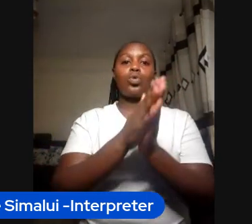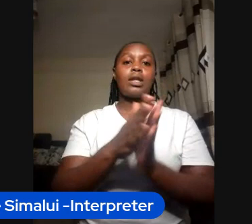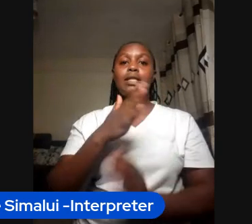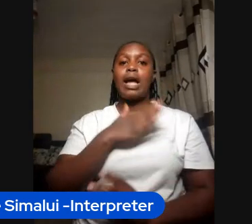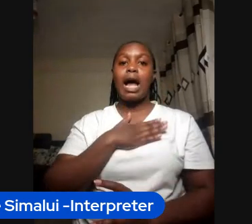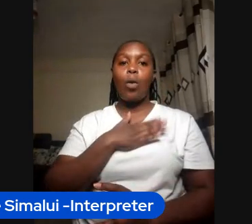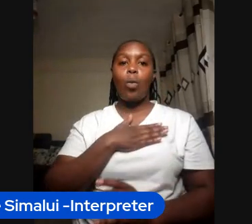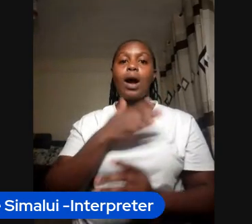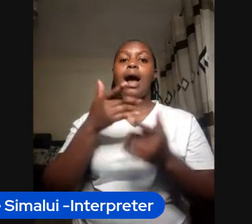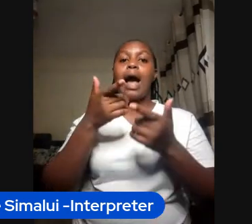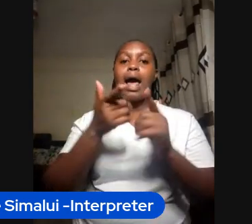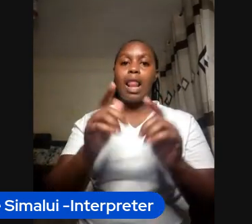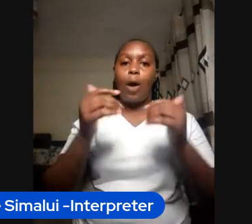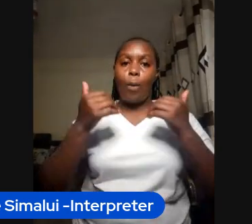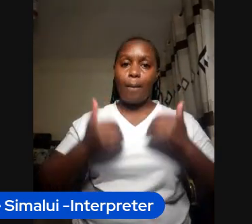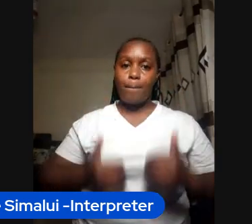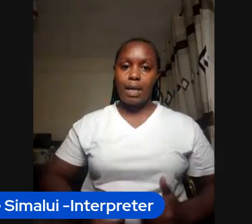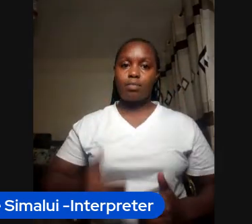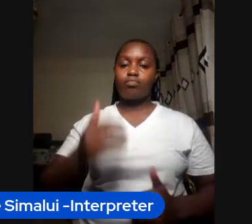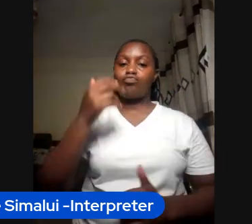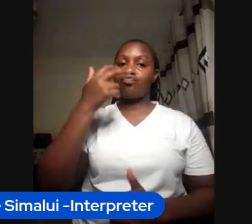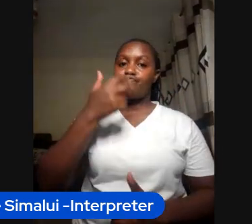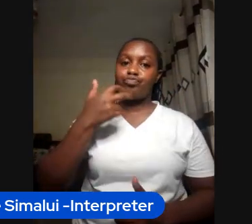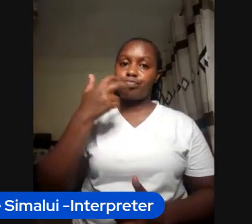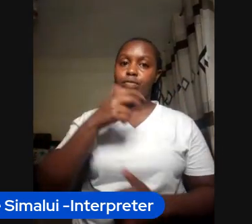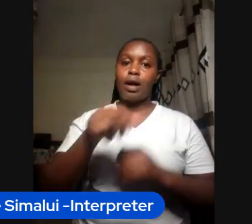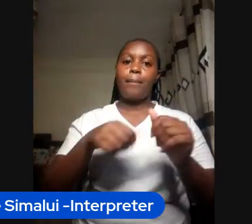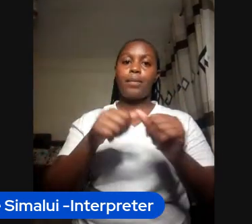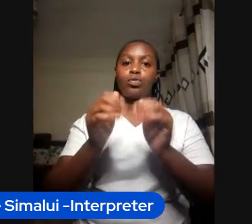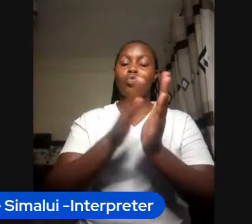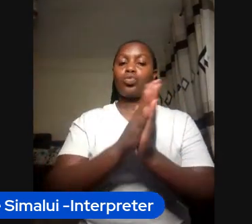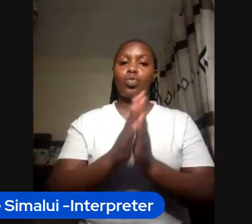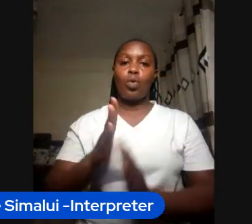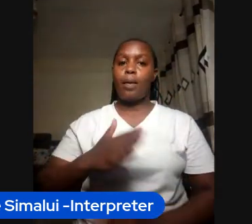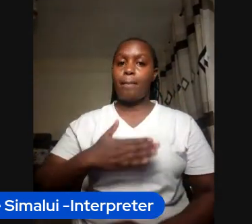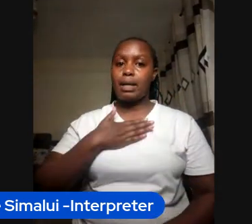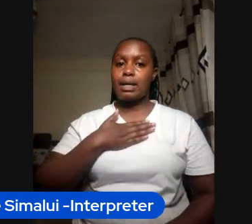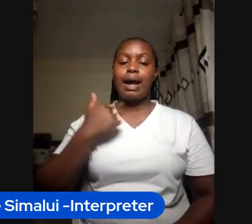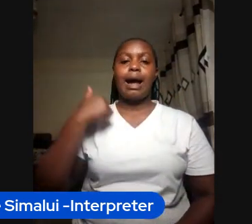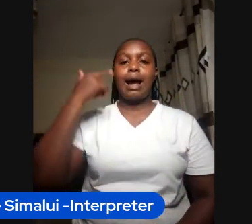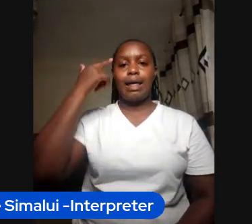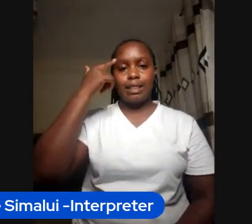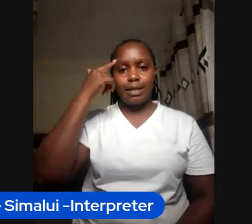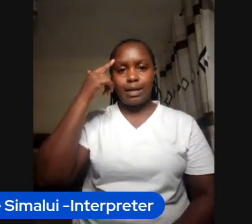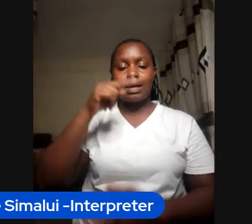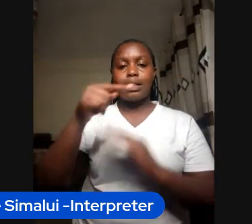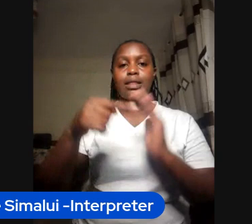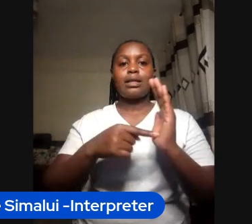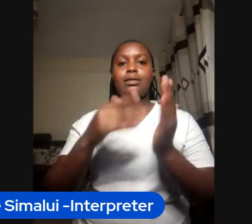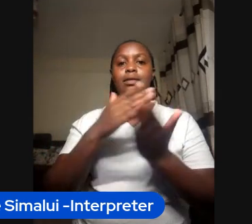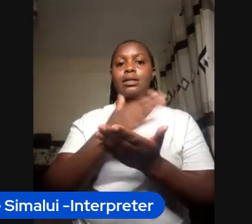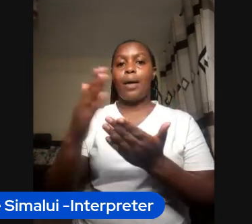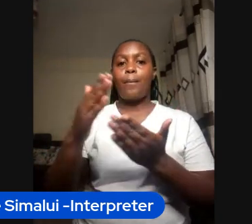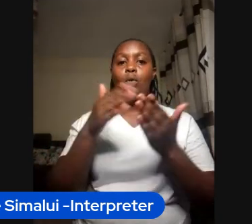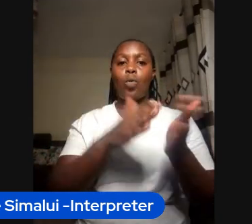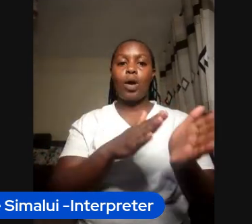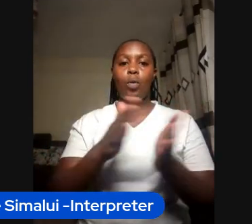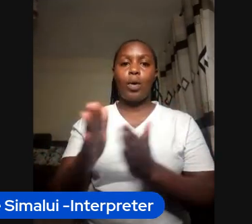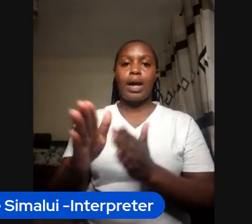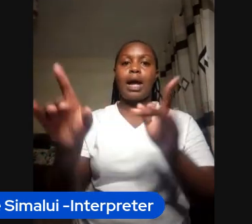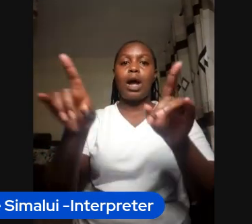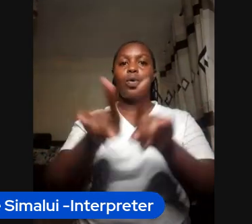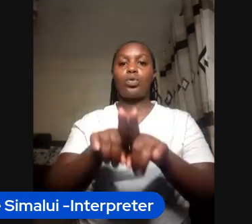tell my own story. So I think these are some of the ways, the risks, and how we